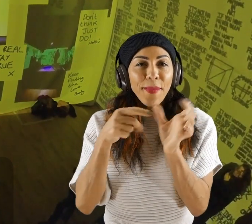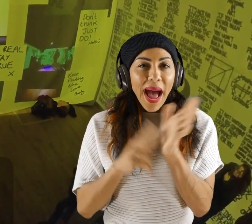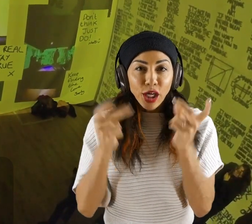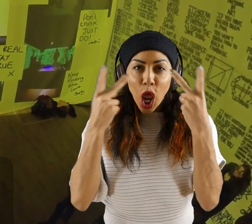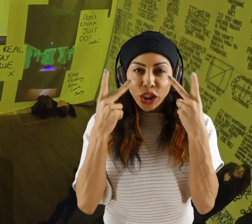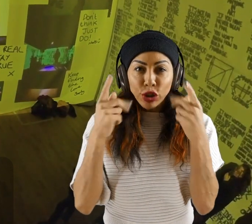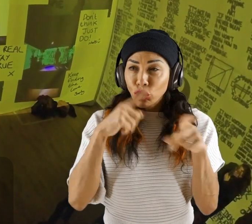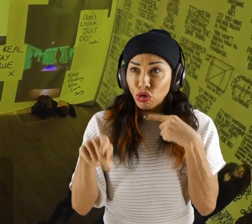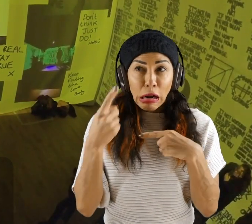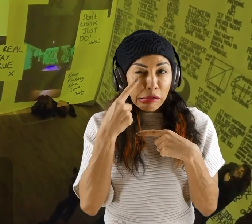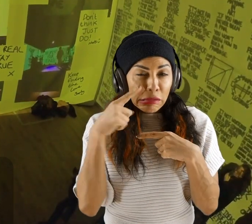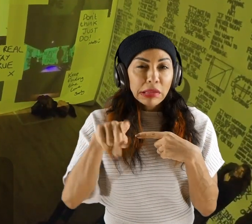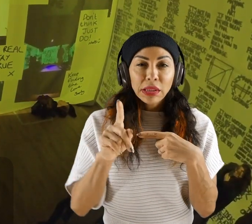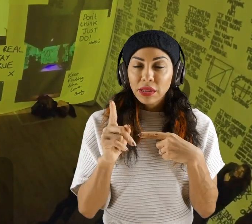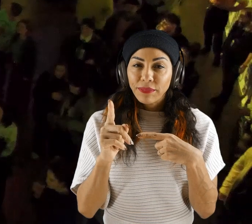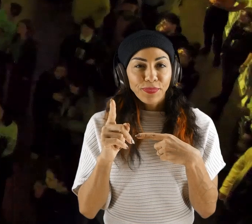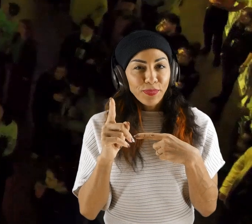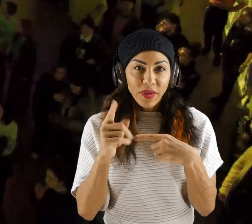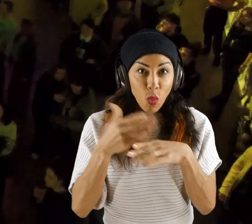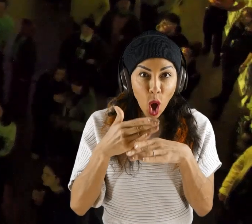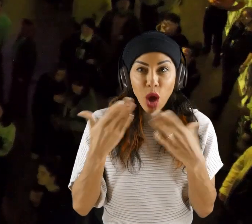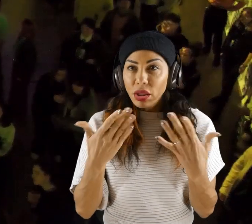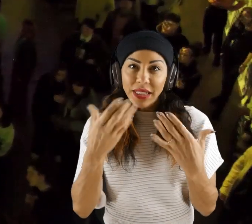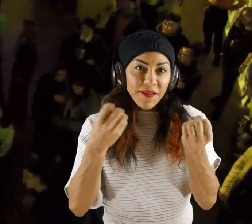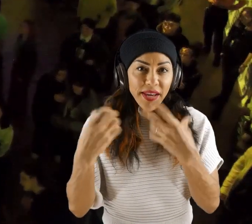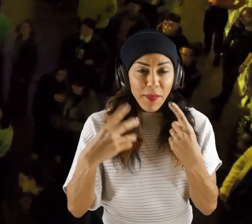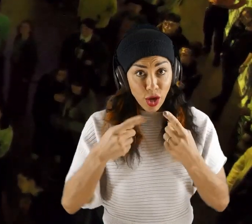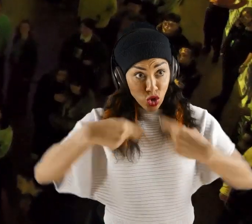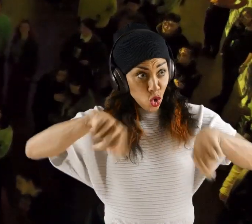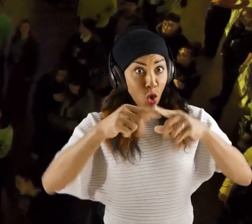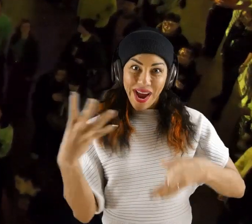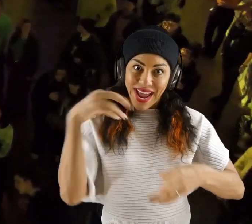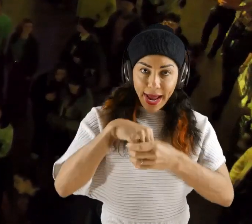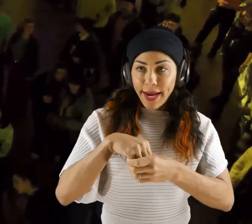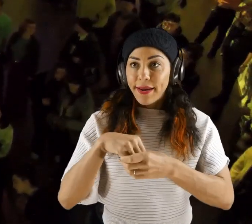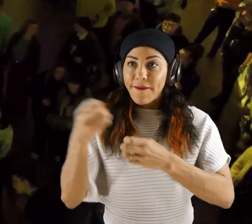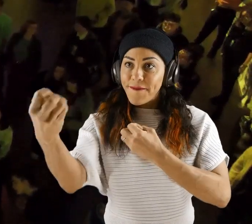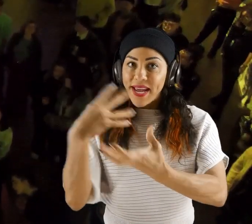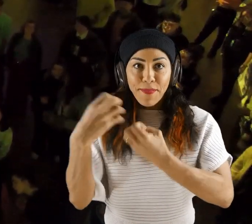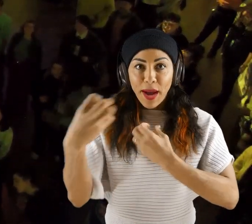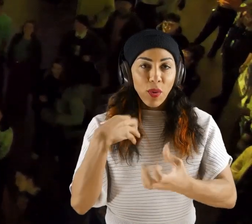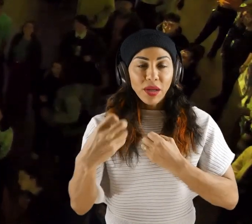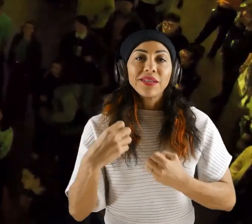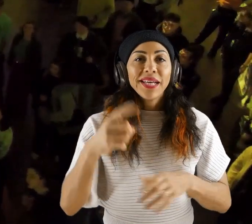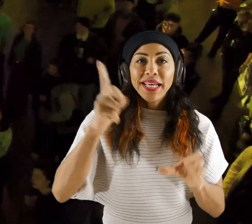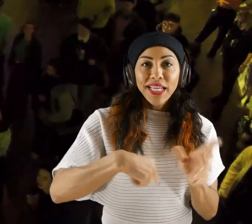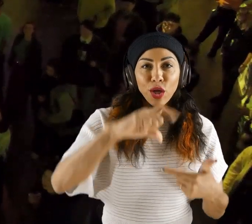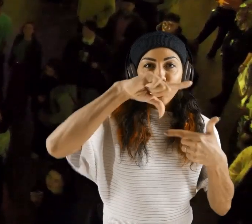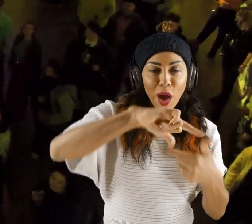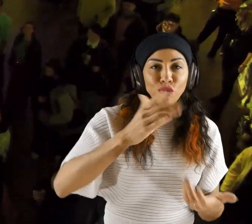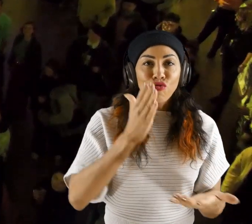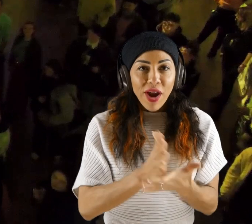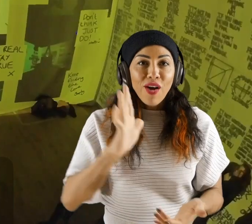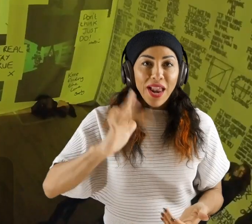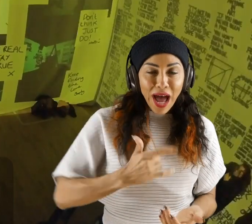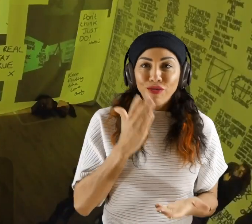what the feedback is like. So you're kind of in a feedback loop of yellow square in real life, in real world, punching into the